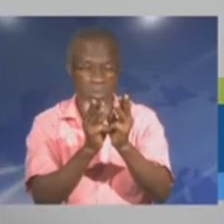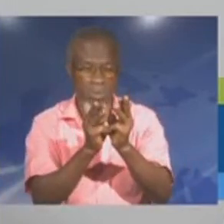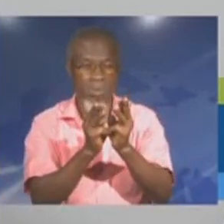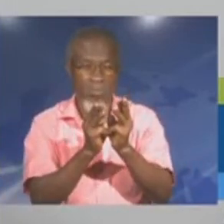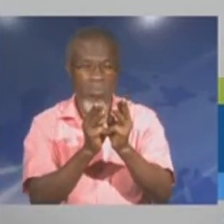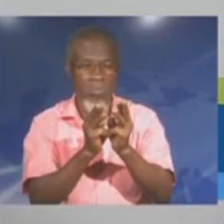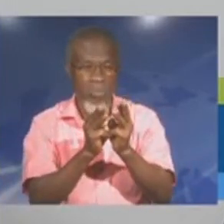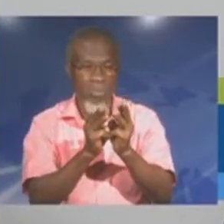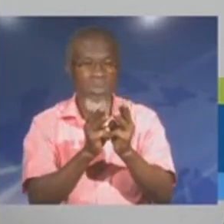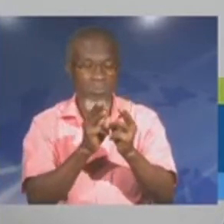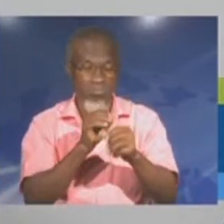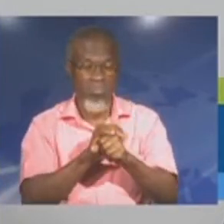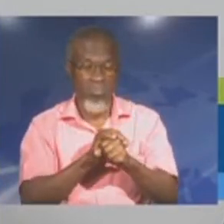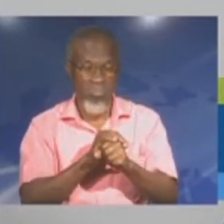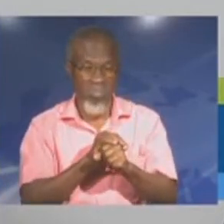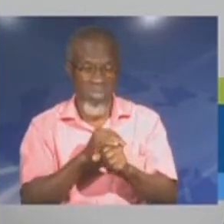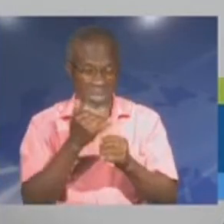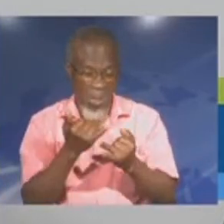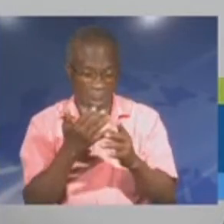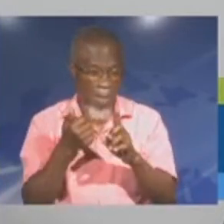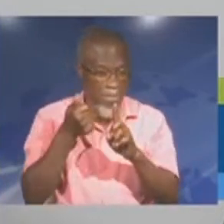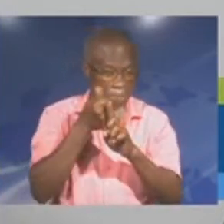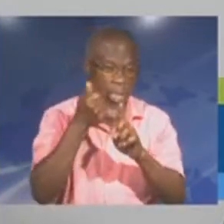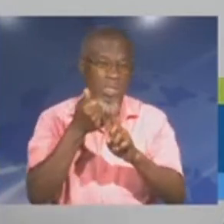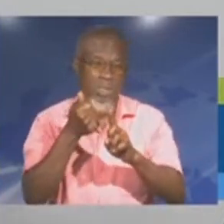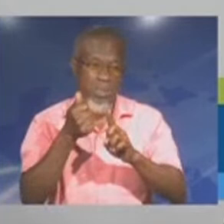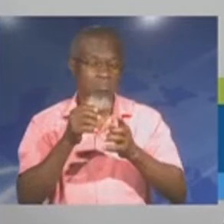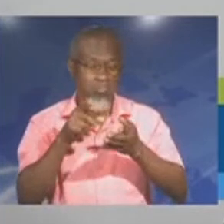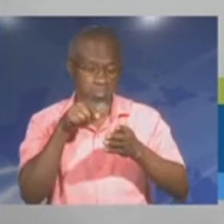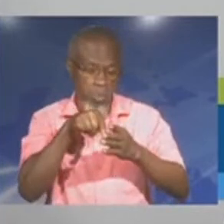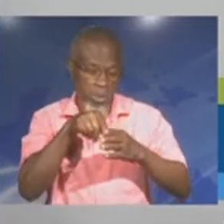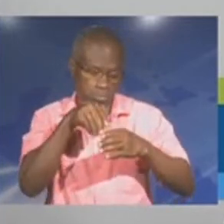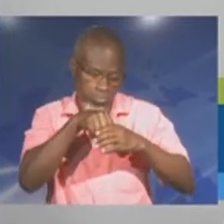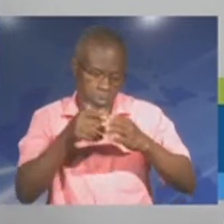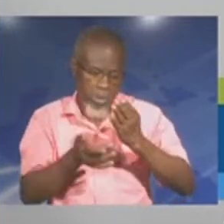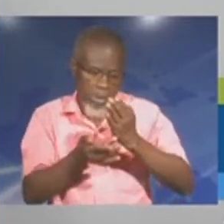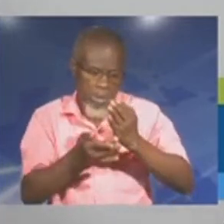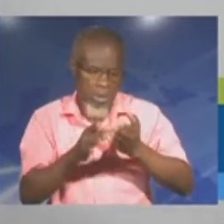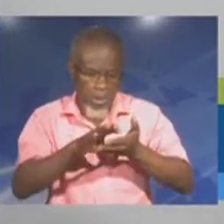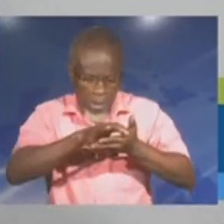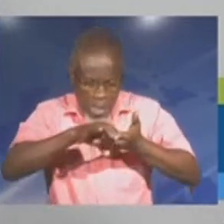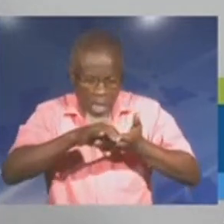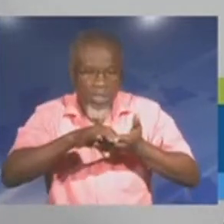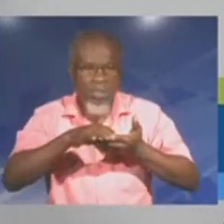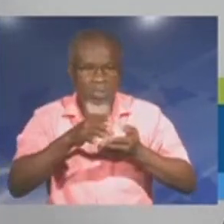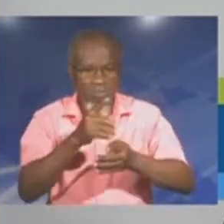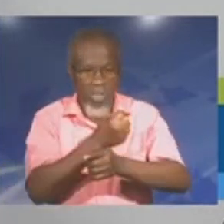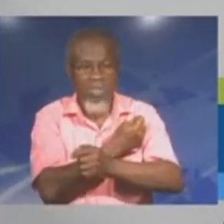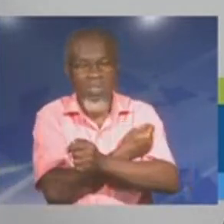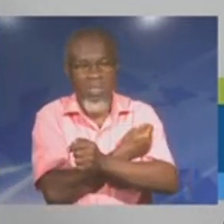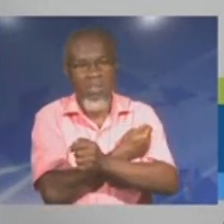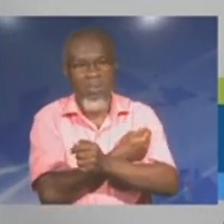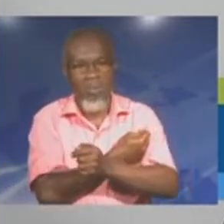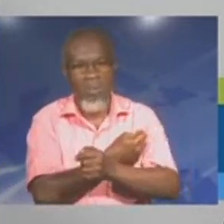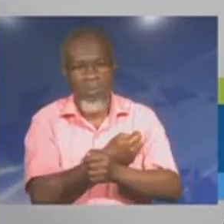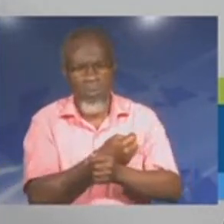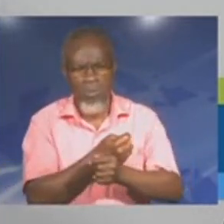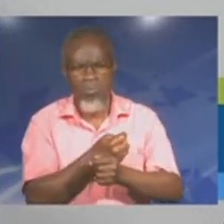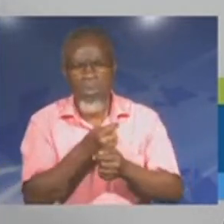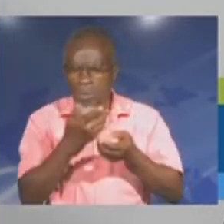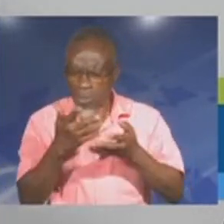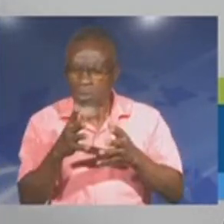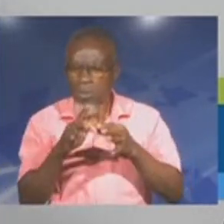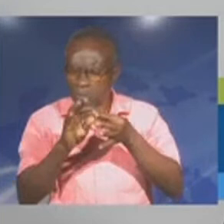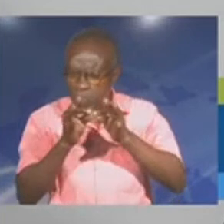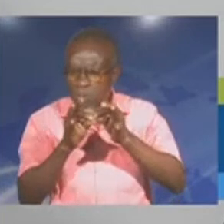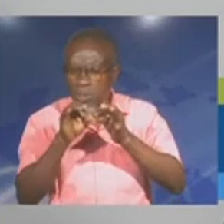vaccinations. They are working on that. I think that issue has been resolved. We were also resolving